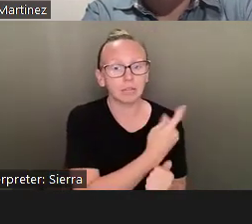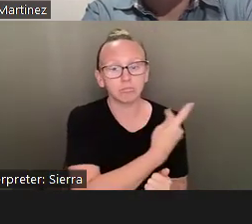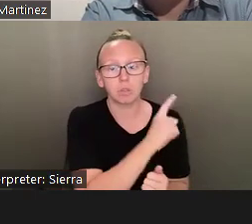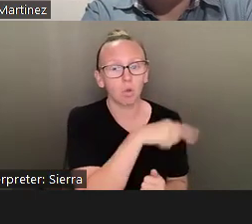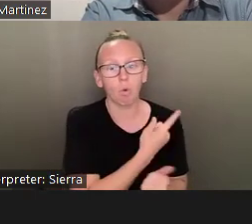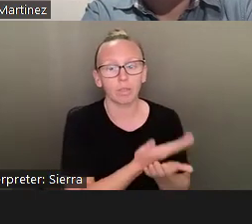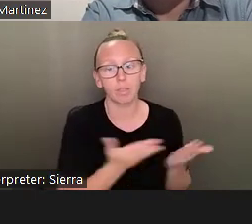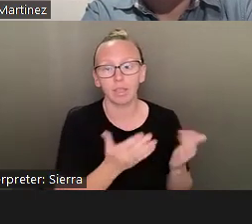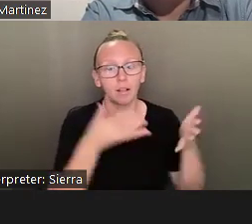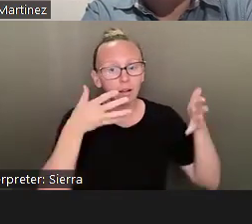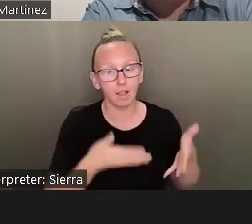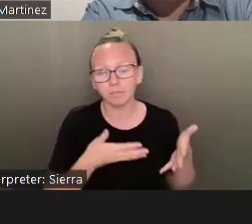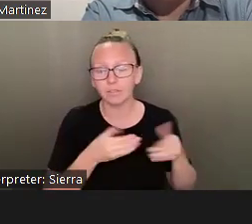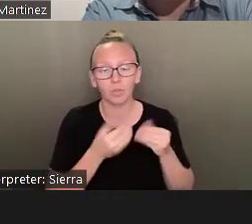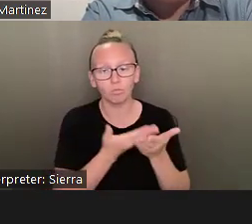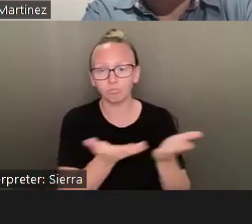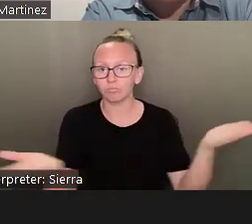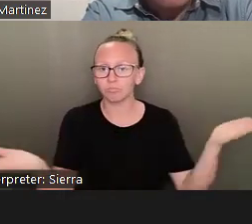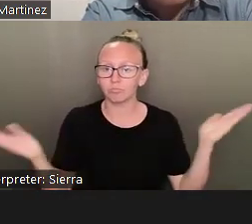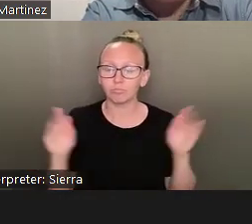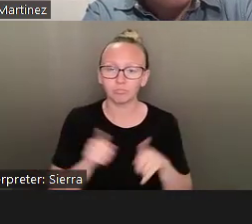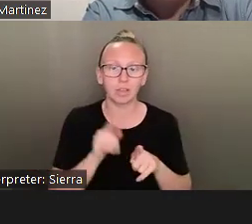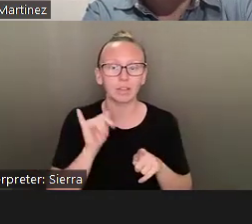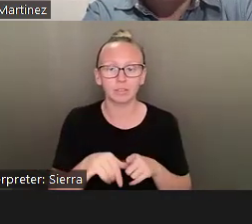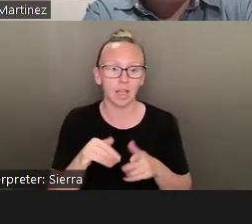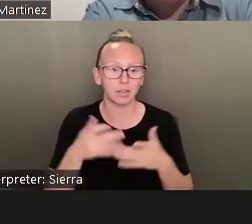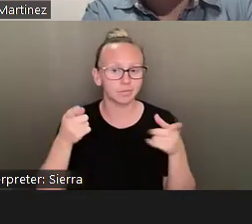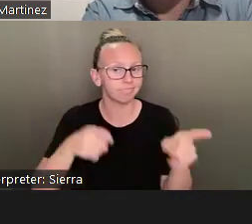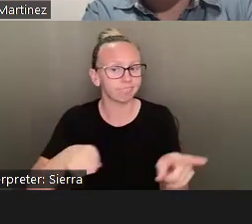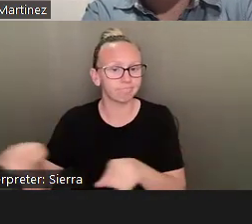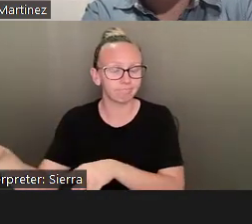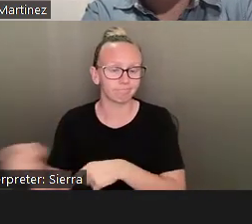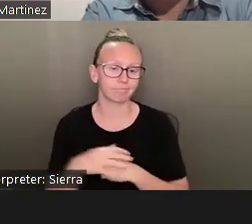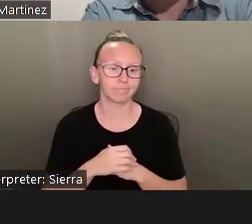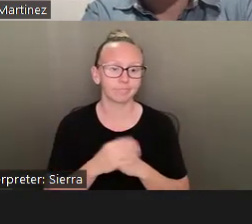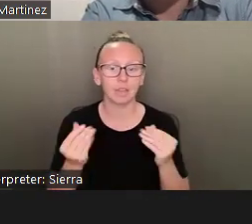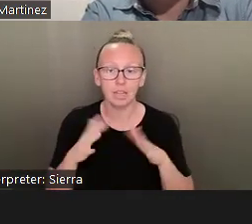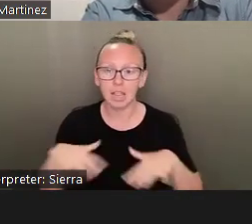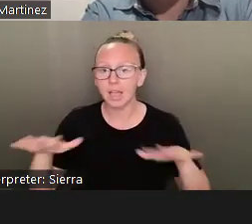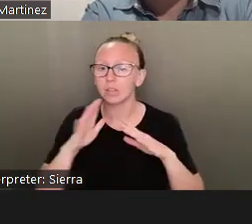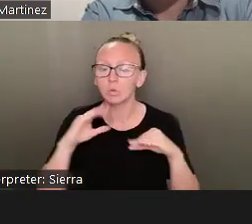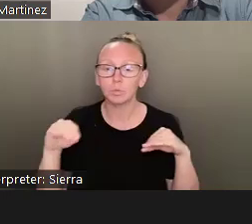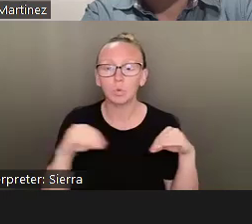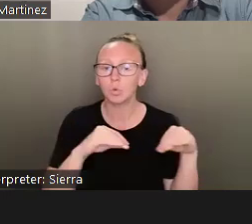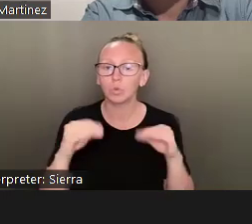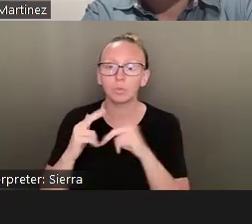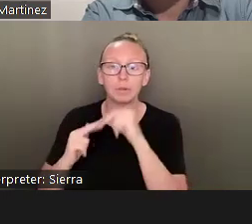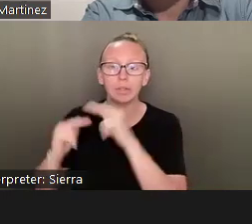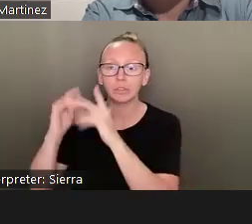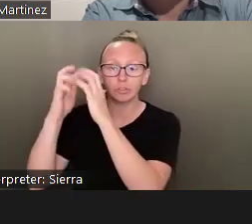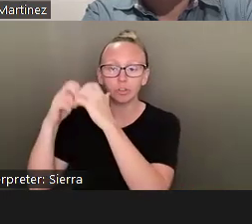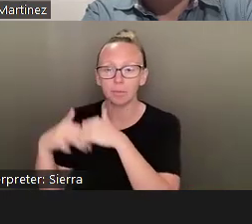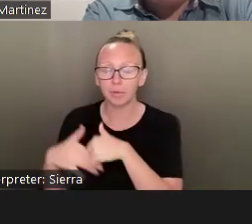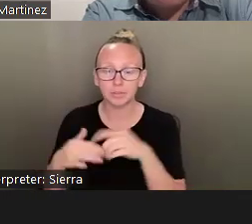solid thing left in the world as it's unfolding. Land moves, buildings crumble, streets twist into